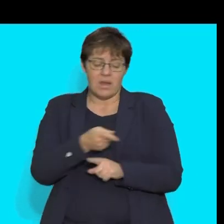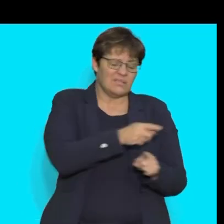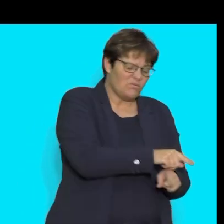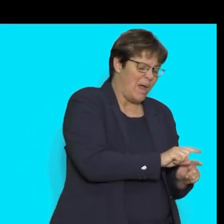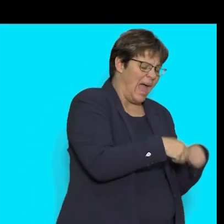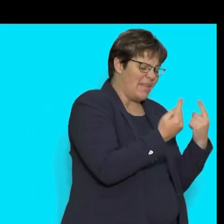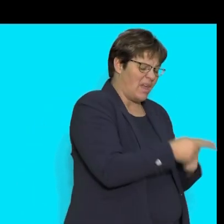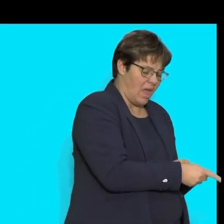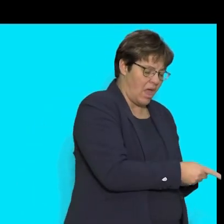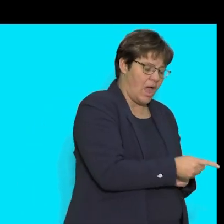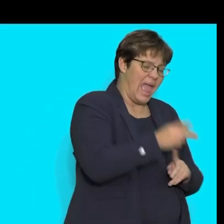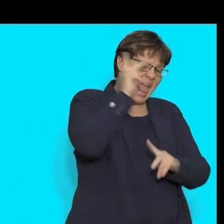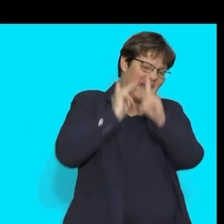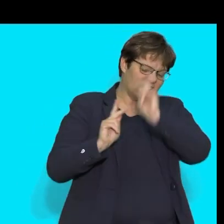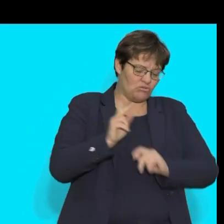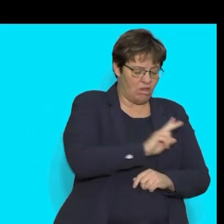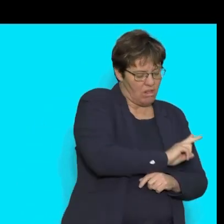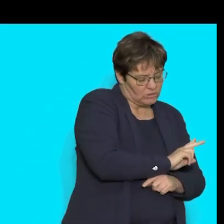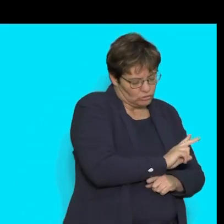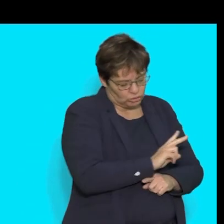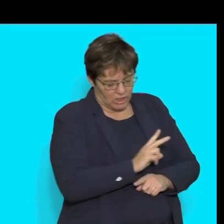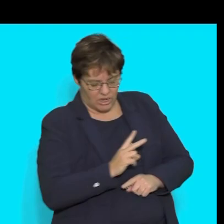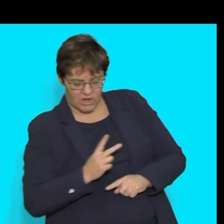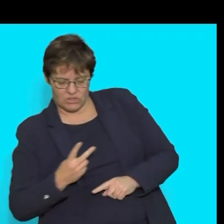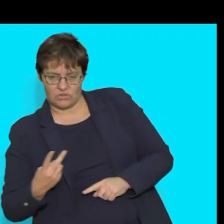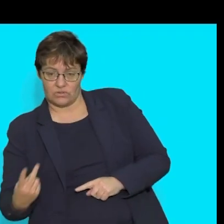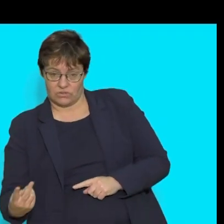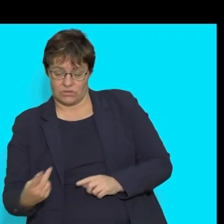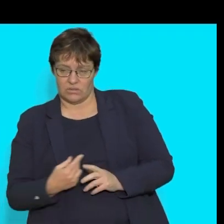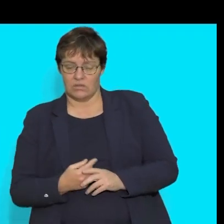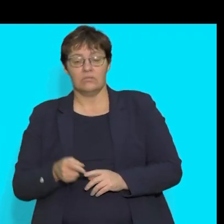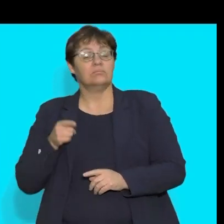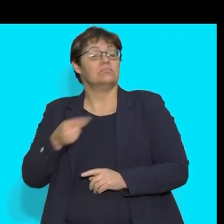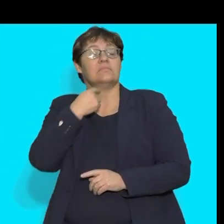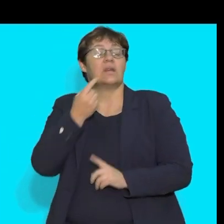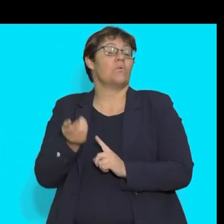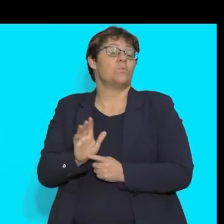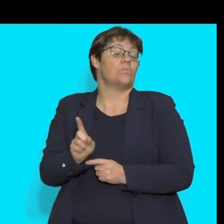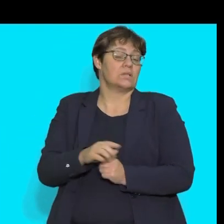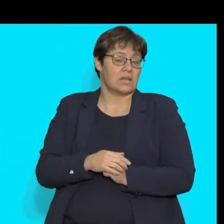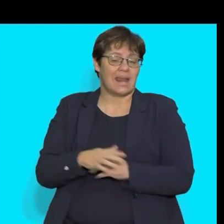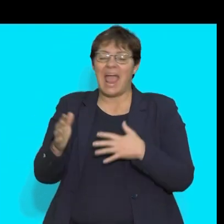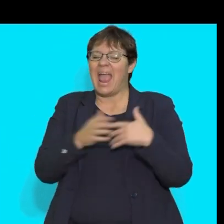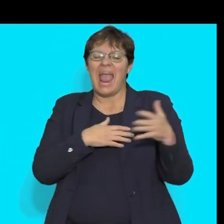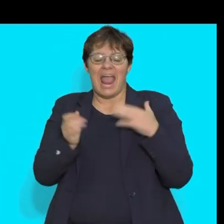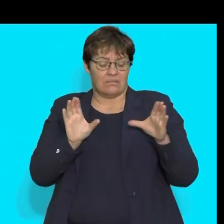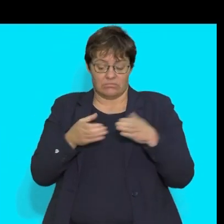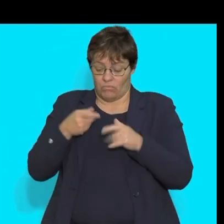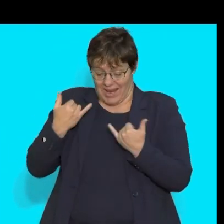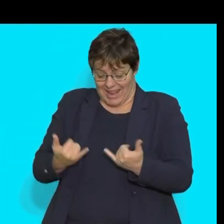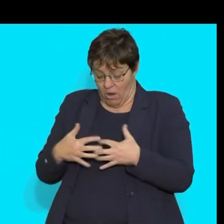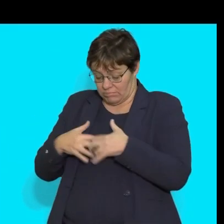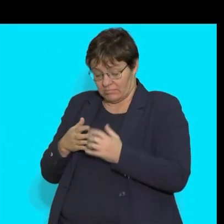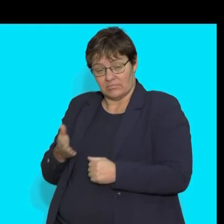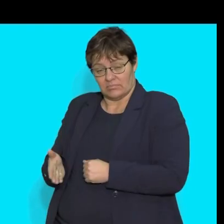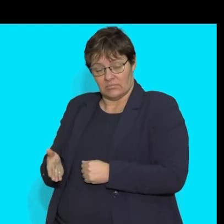from an ancestral form. Essentially what that points to is that it points to any species that currently exist